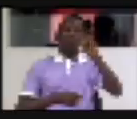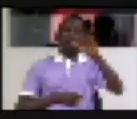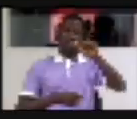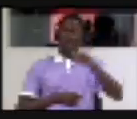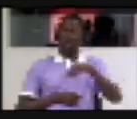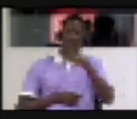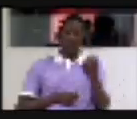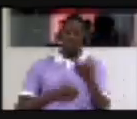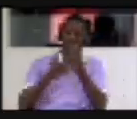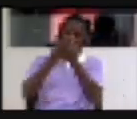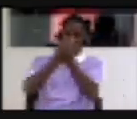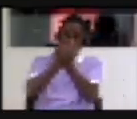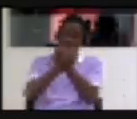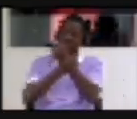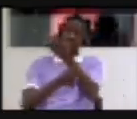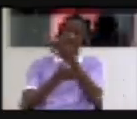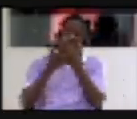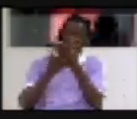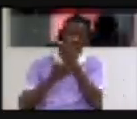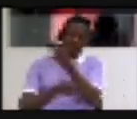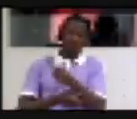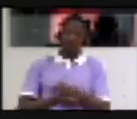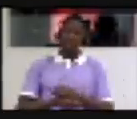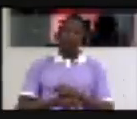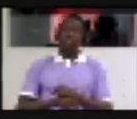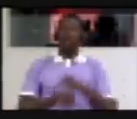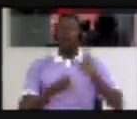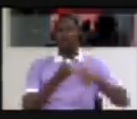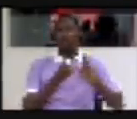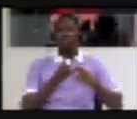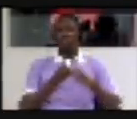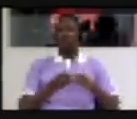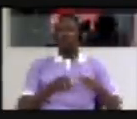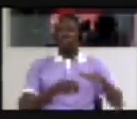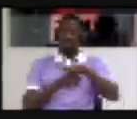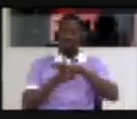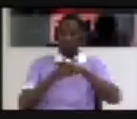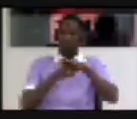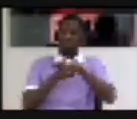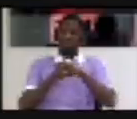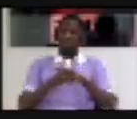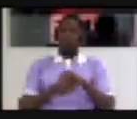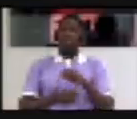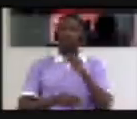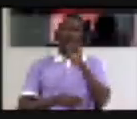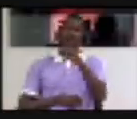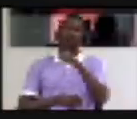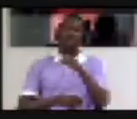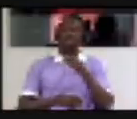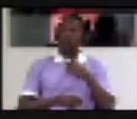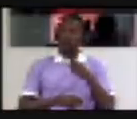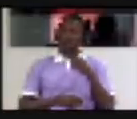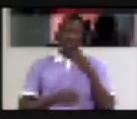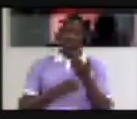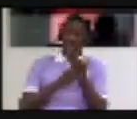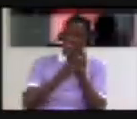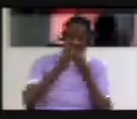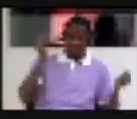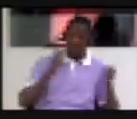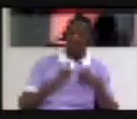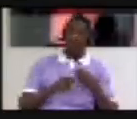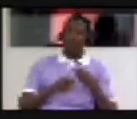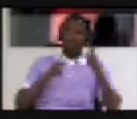2. And finally, we're going to cover your attempts to abscond from the jurisdiction